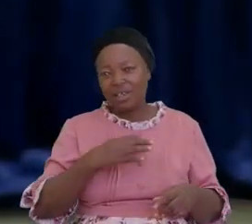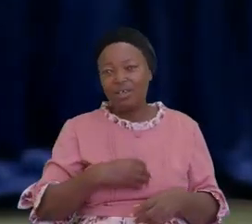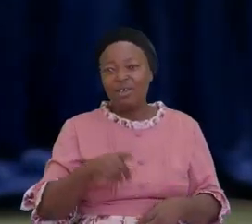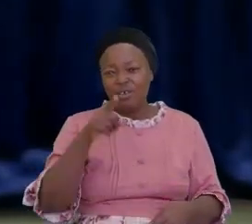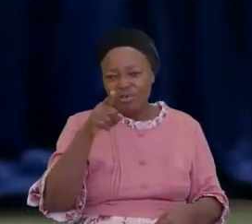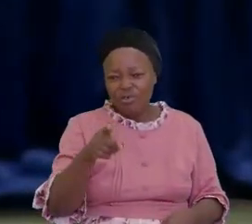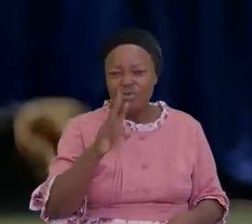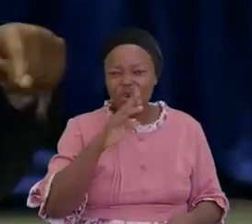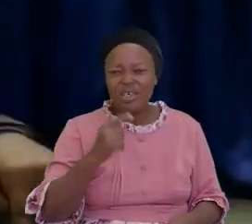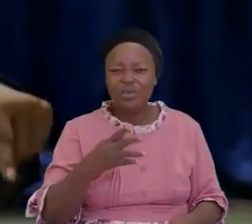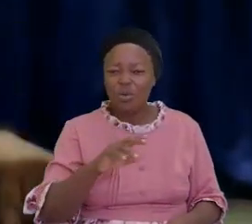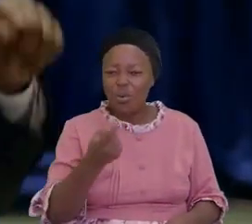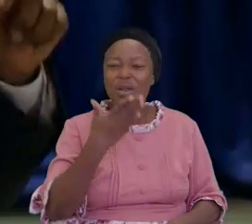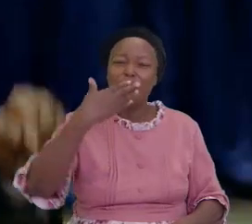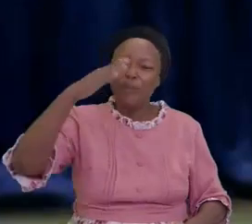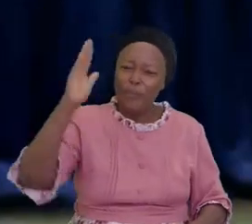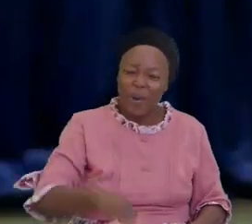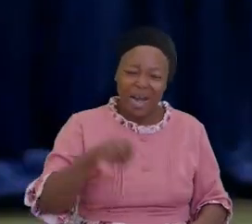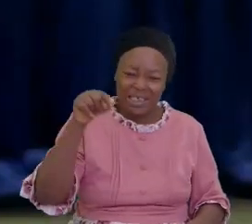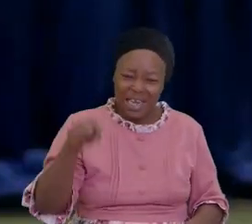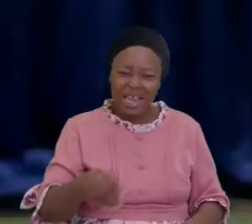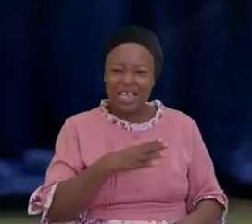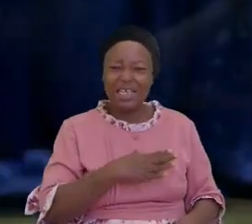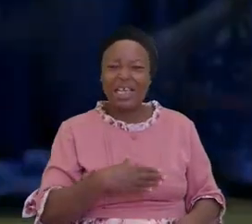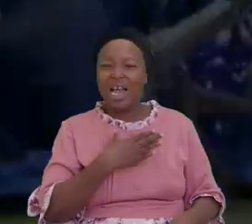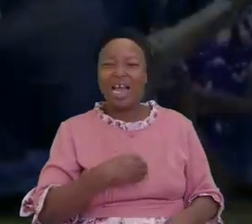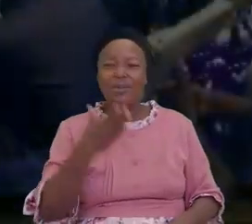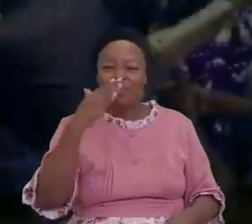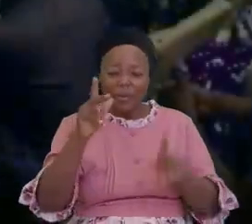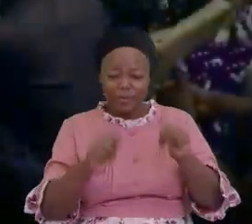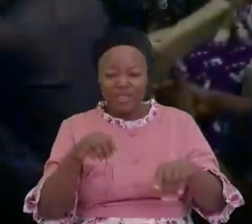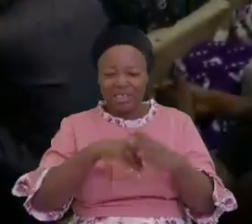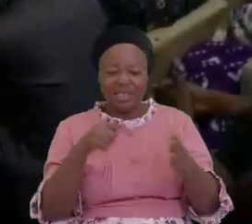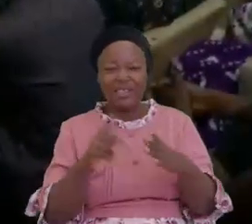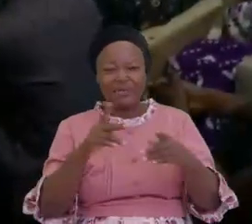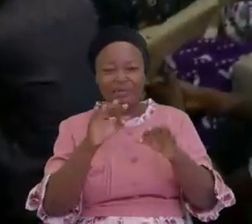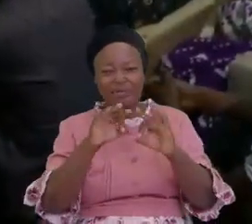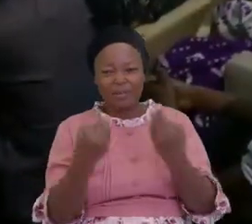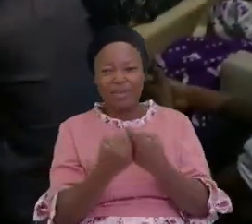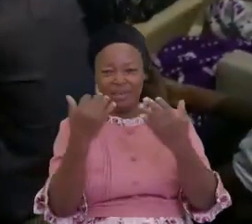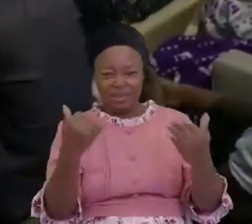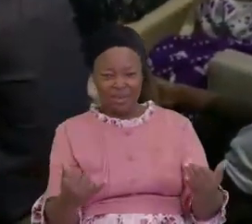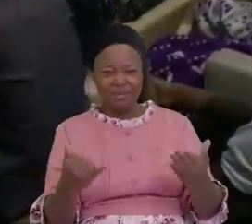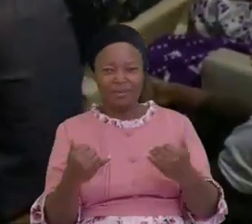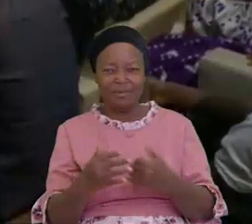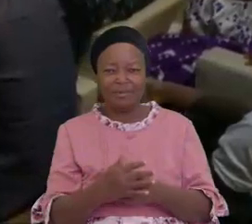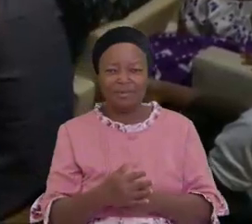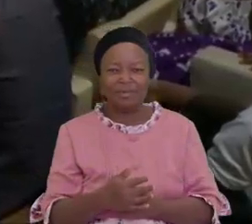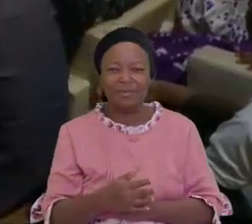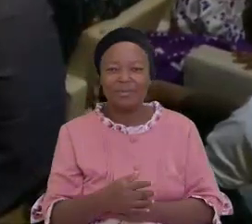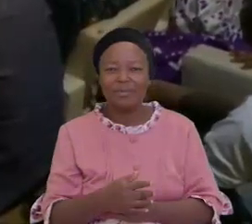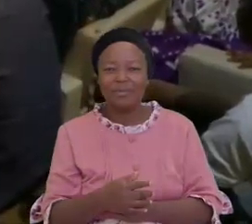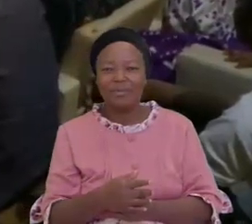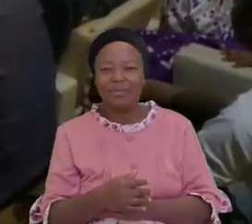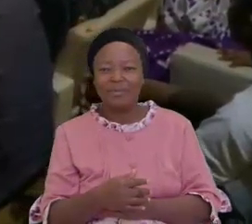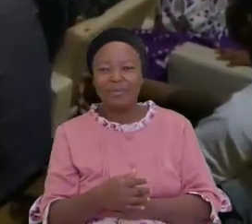leg and scapegoat in this family now. Je lui ai dit, tu es le seul estropié, le